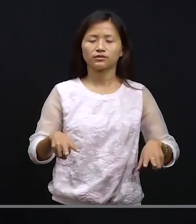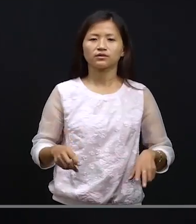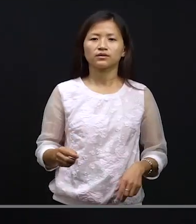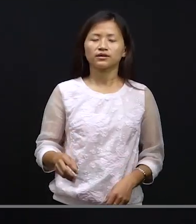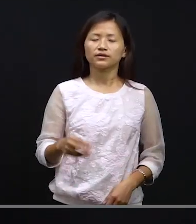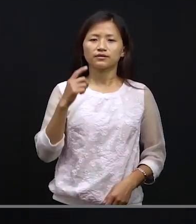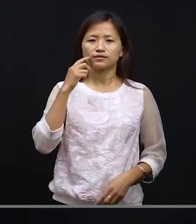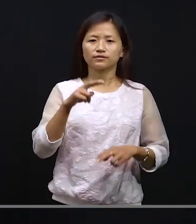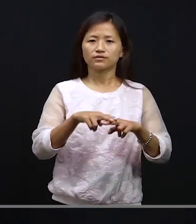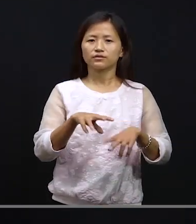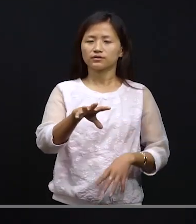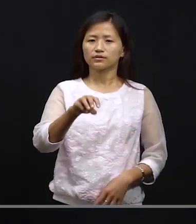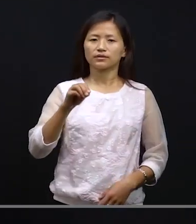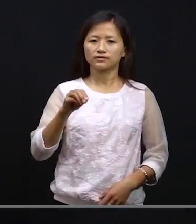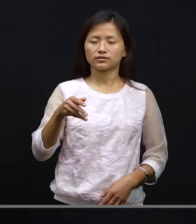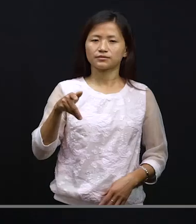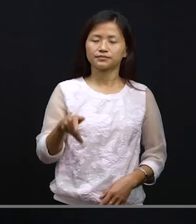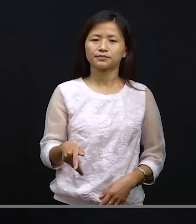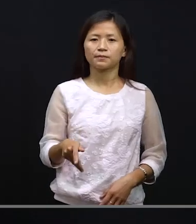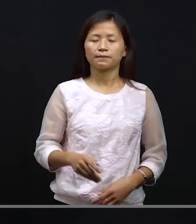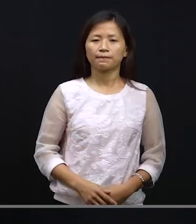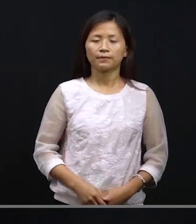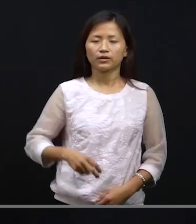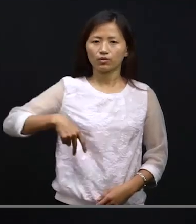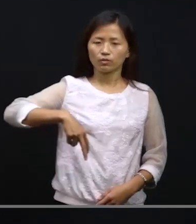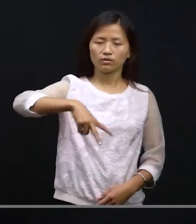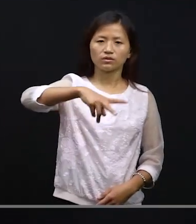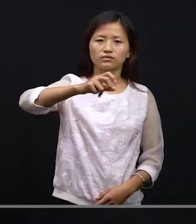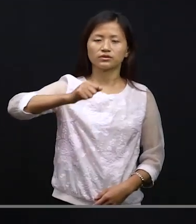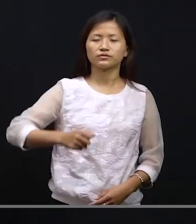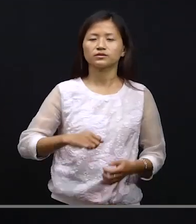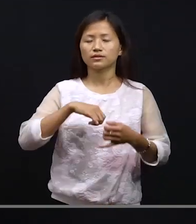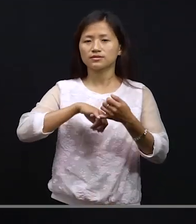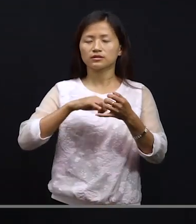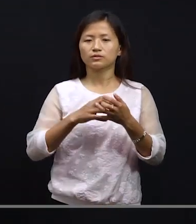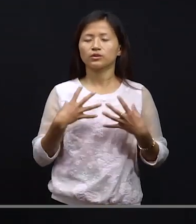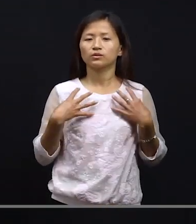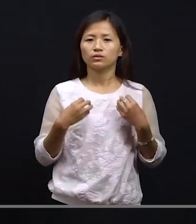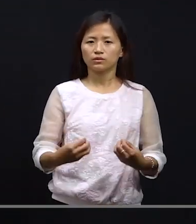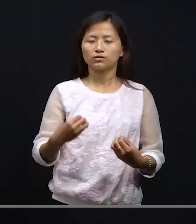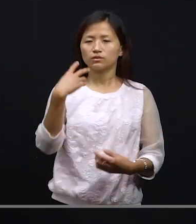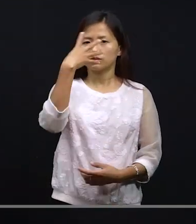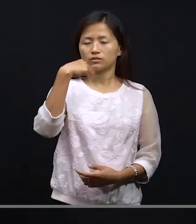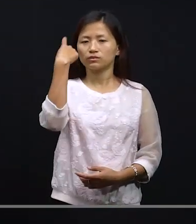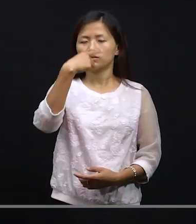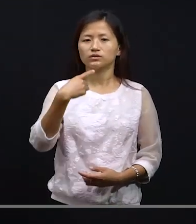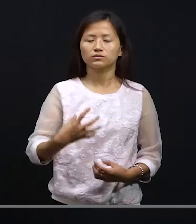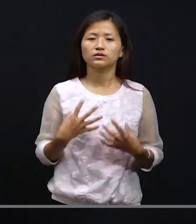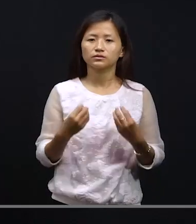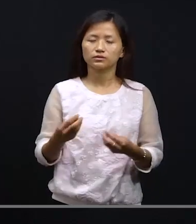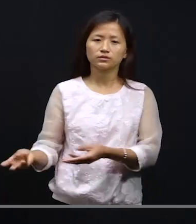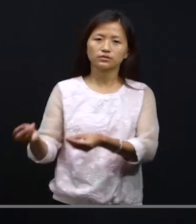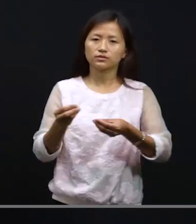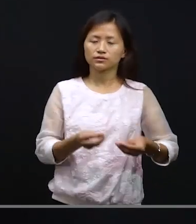he gets it. That is the reason why he walked away from this king who was willing to offer him, to hire him,